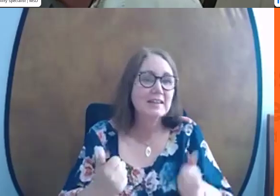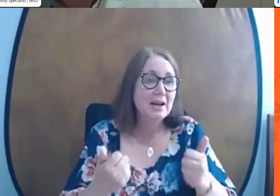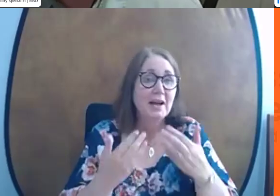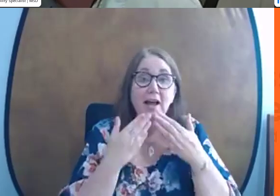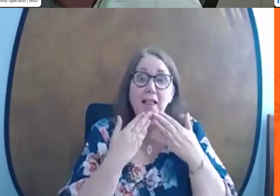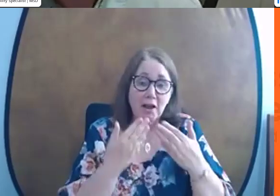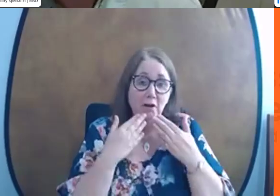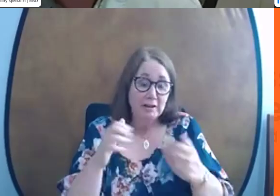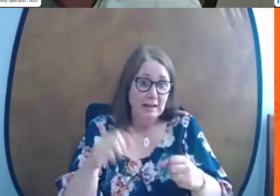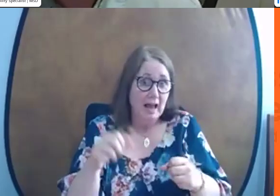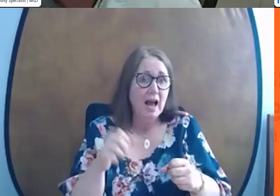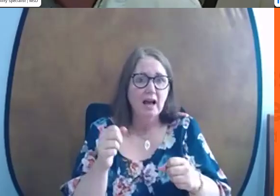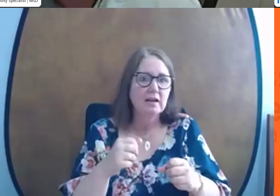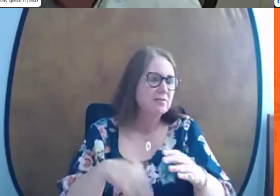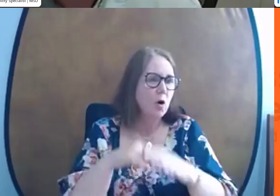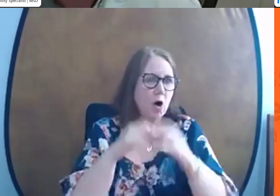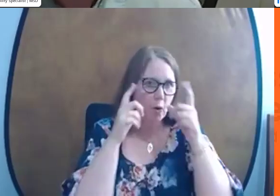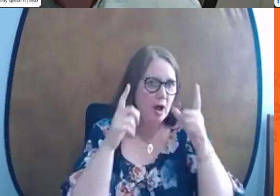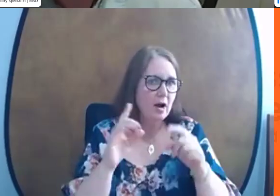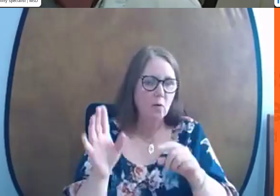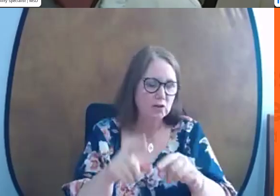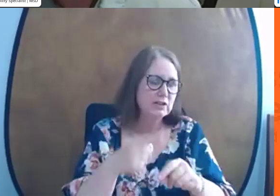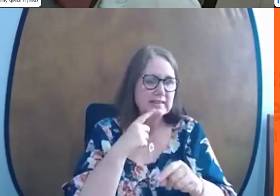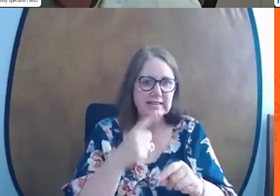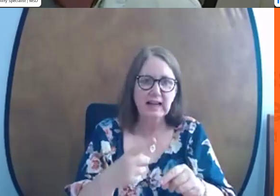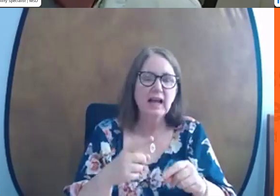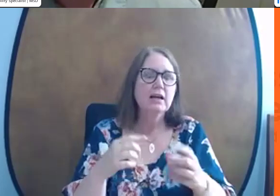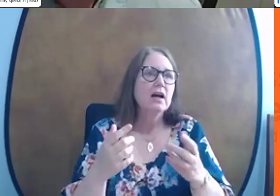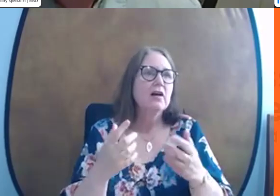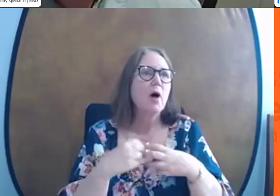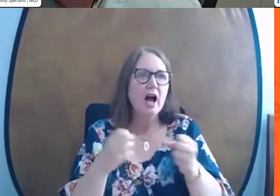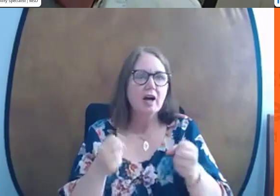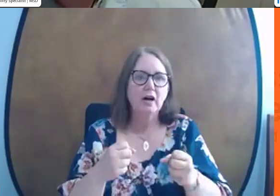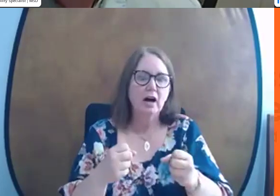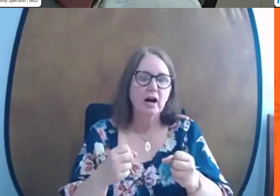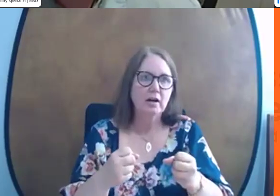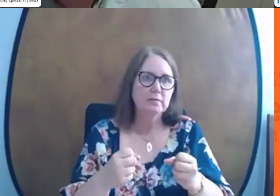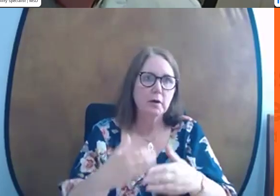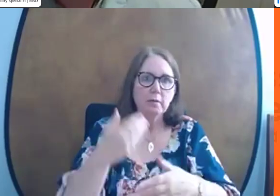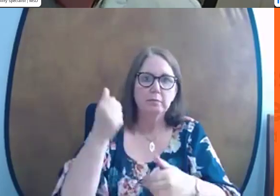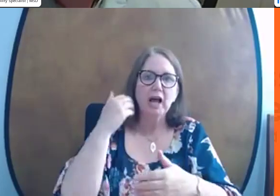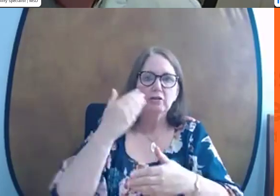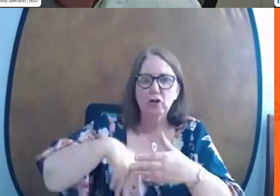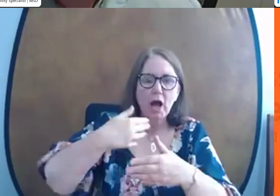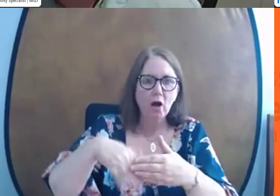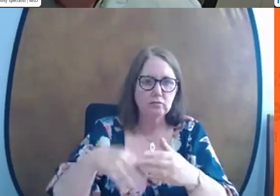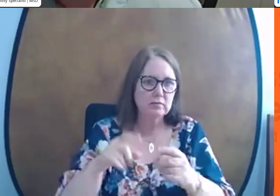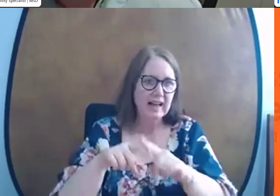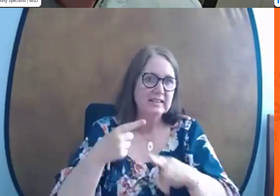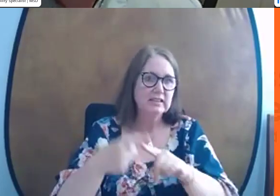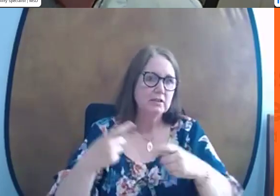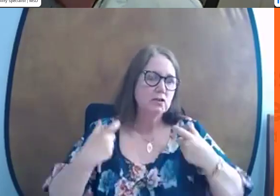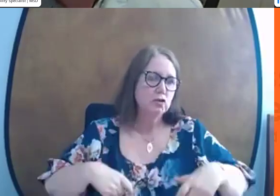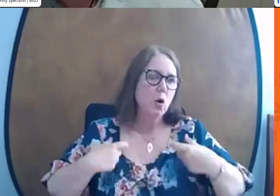go ahead. Great. Hey, thank you, everyone. Look, awareness is number one. I totally totoku what you're saying there. I just